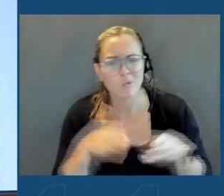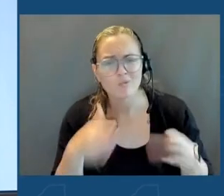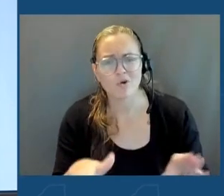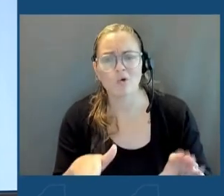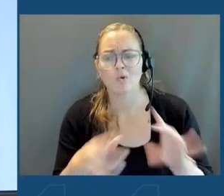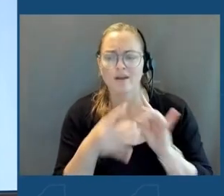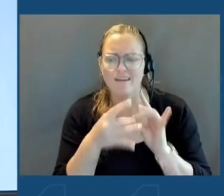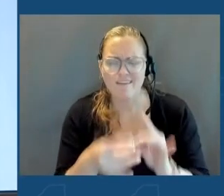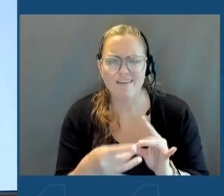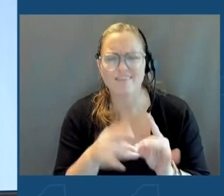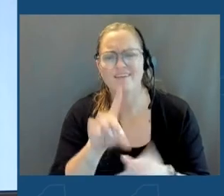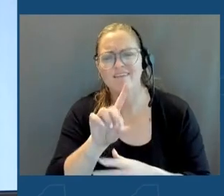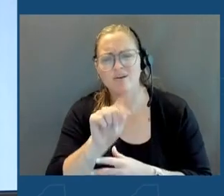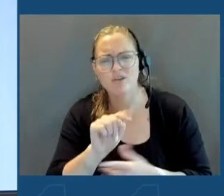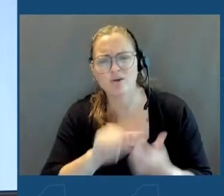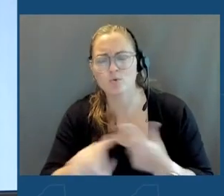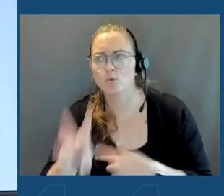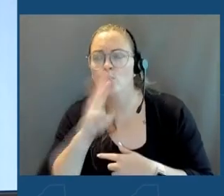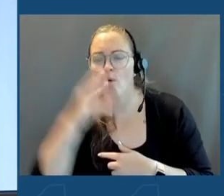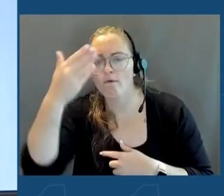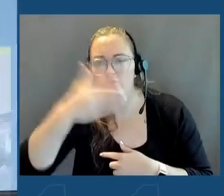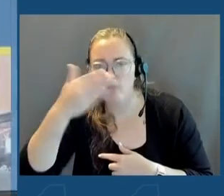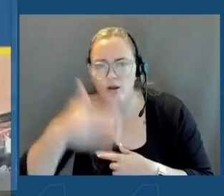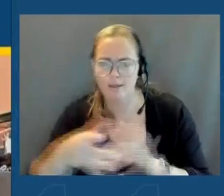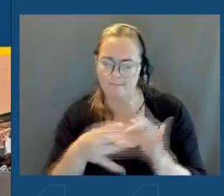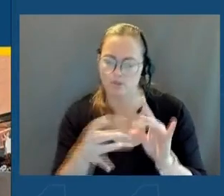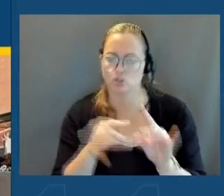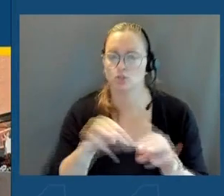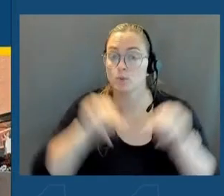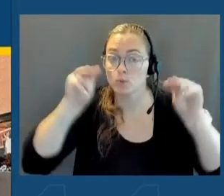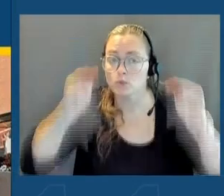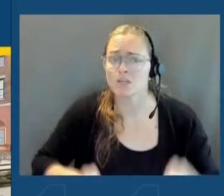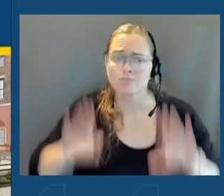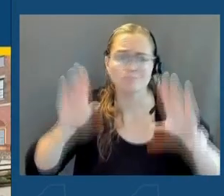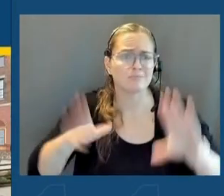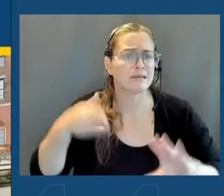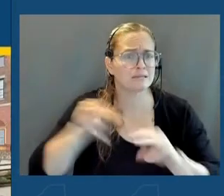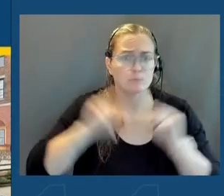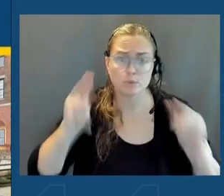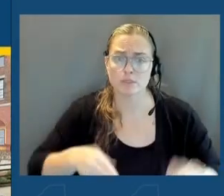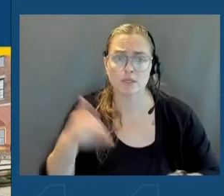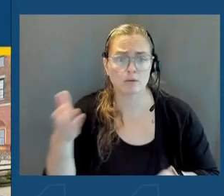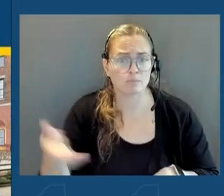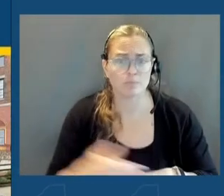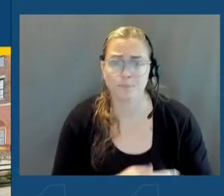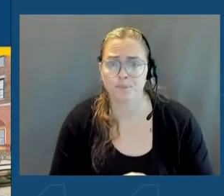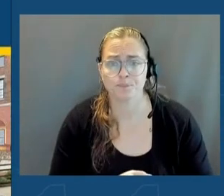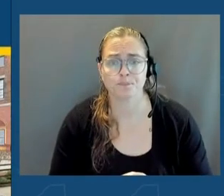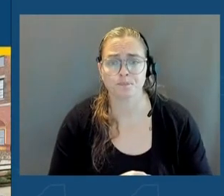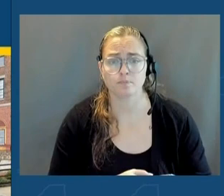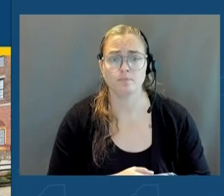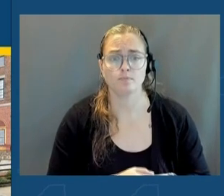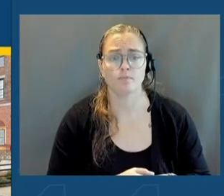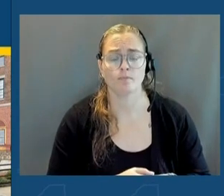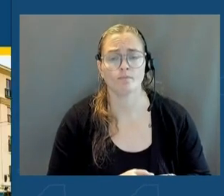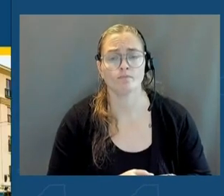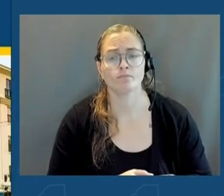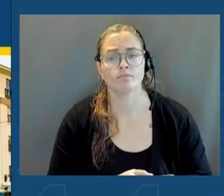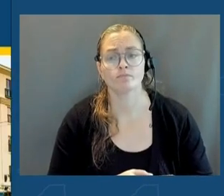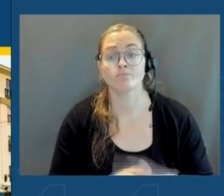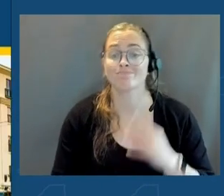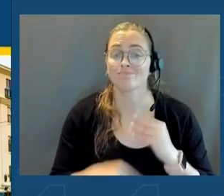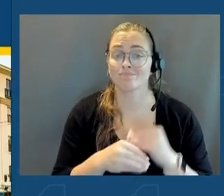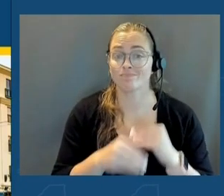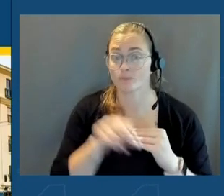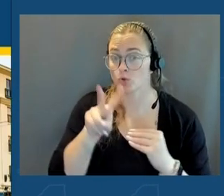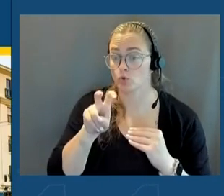the downtown to the waterfront, as I mentioned, the museum, which is amazing. And on top of the 200 housing